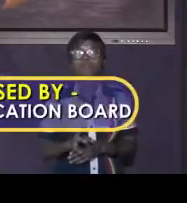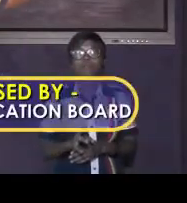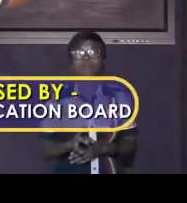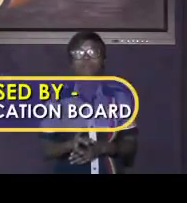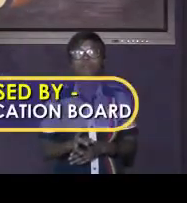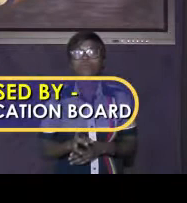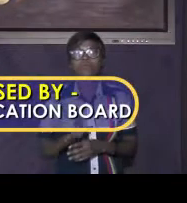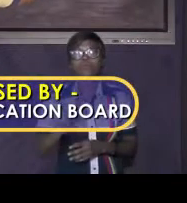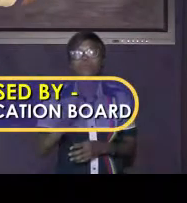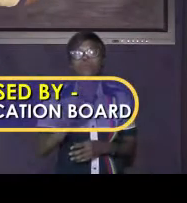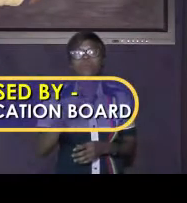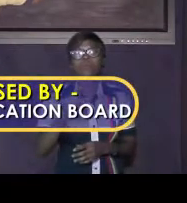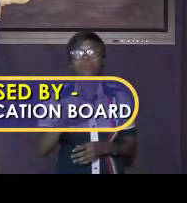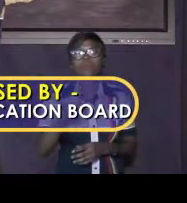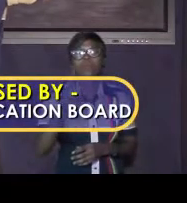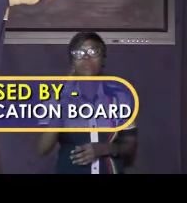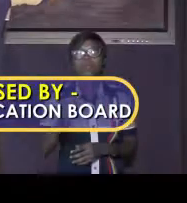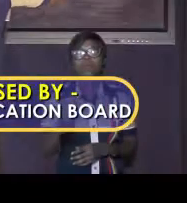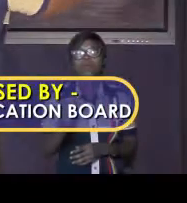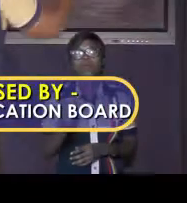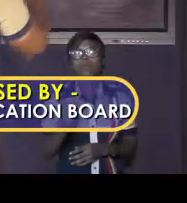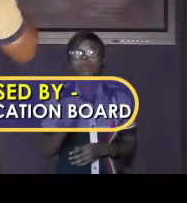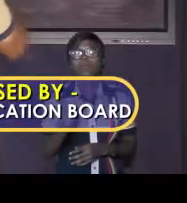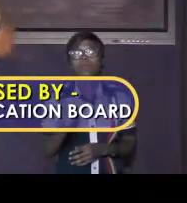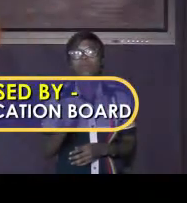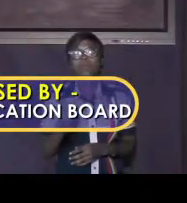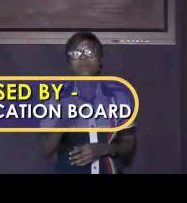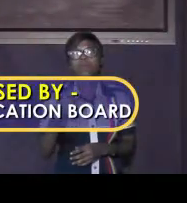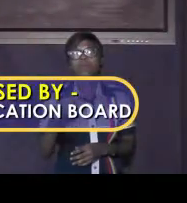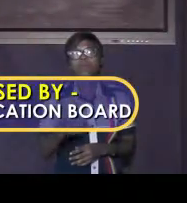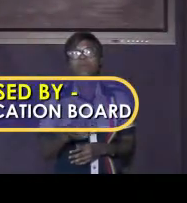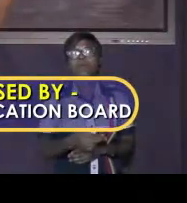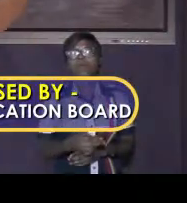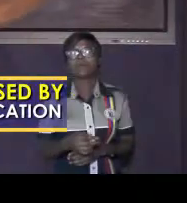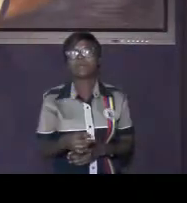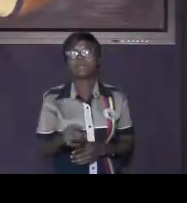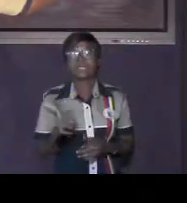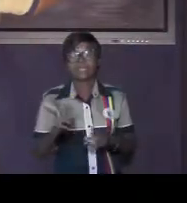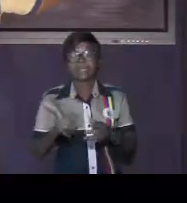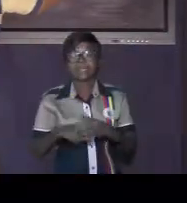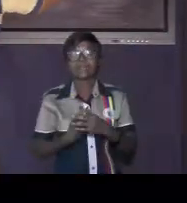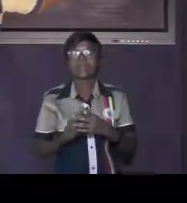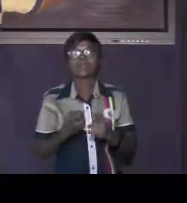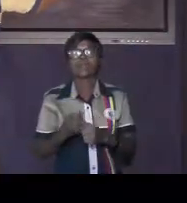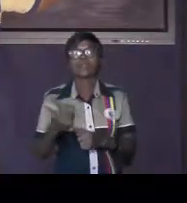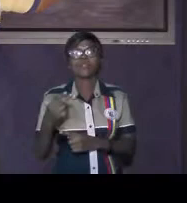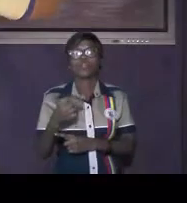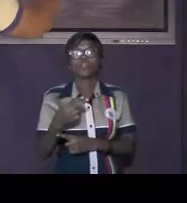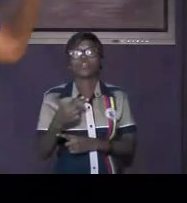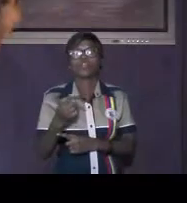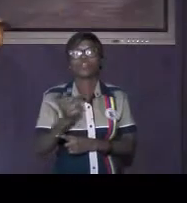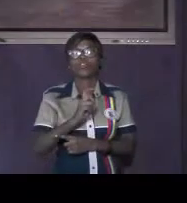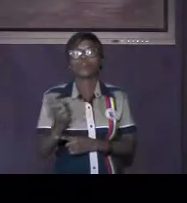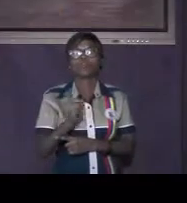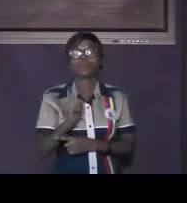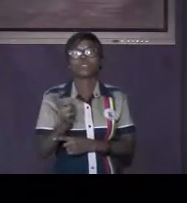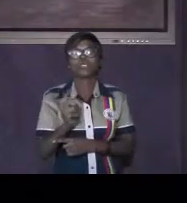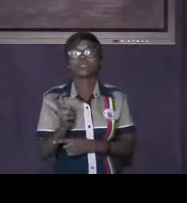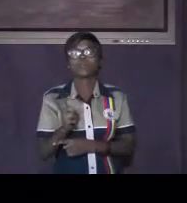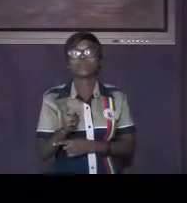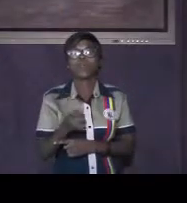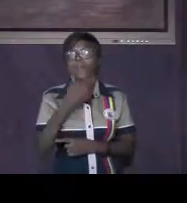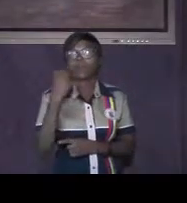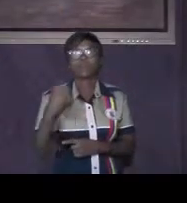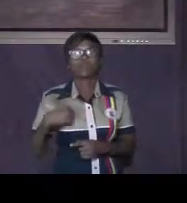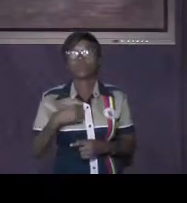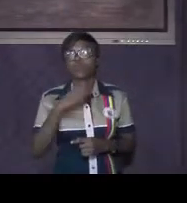method, you write unit, tenth, hundredth, then you write 475 there, starting from the hundredth. Starting from